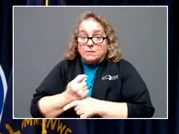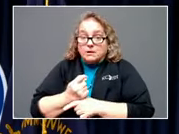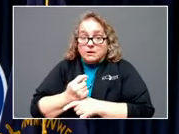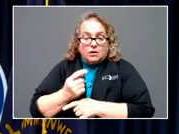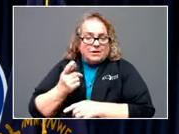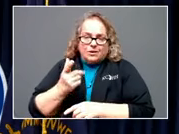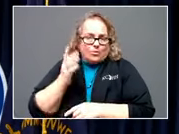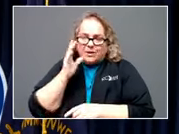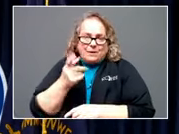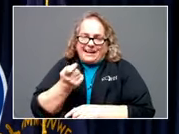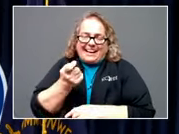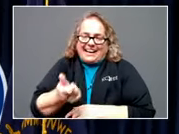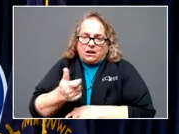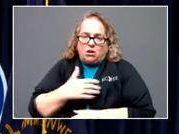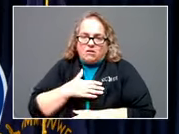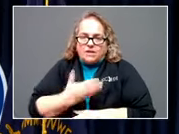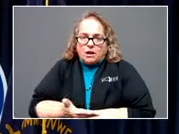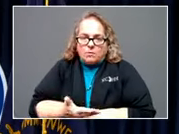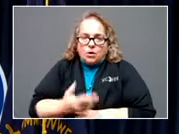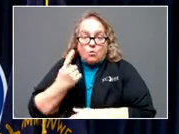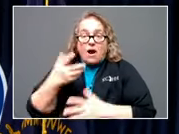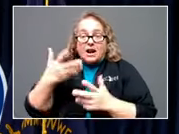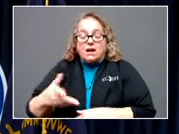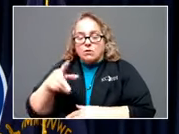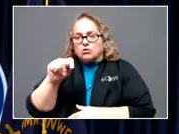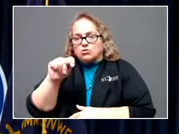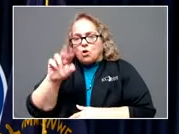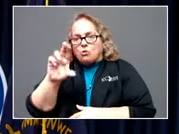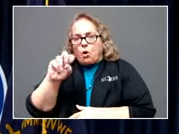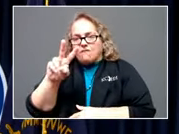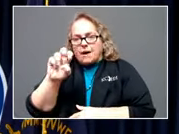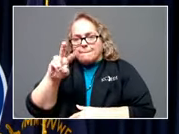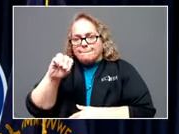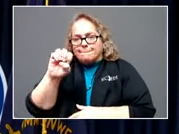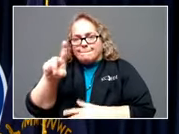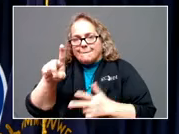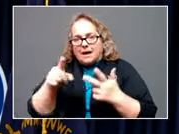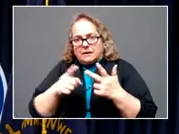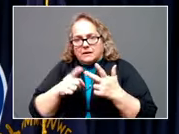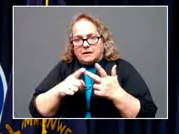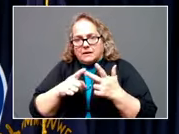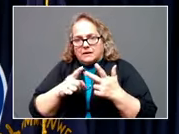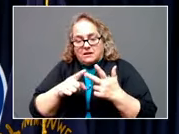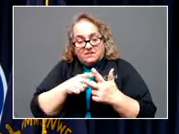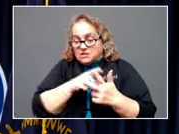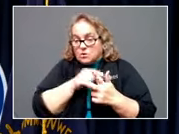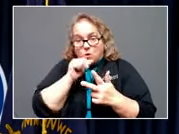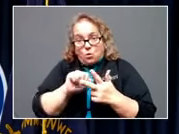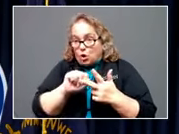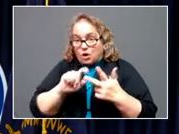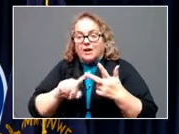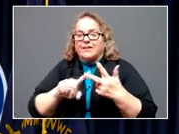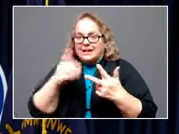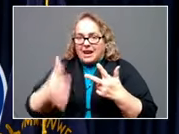one remaining that works, sotrovimab. And sotrovimab rather, we're only going to get